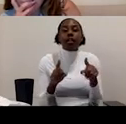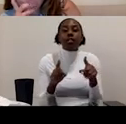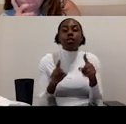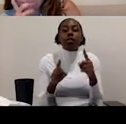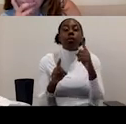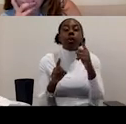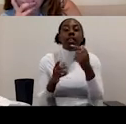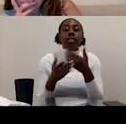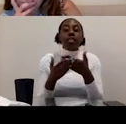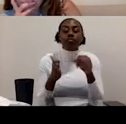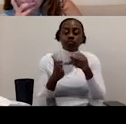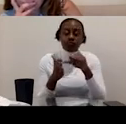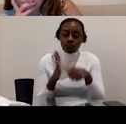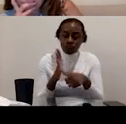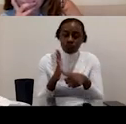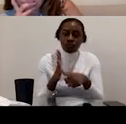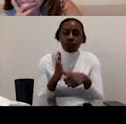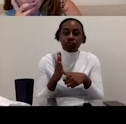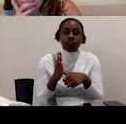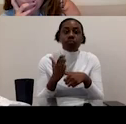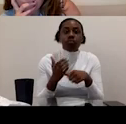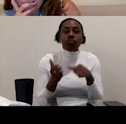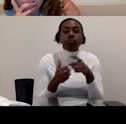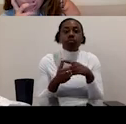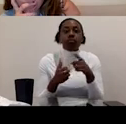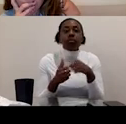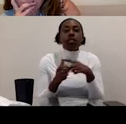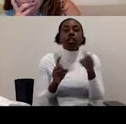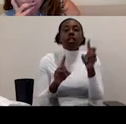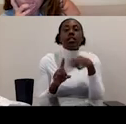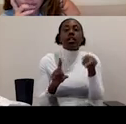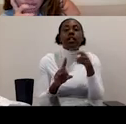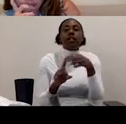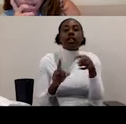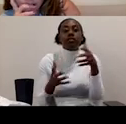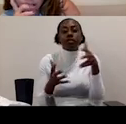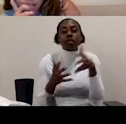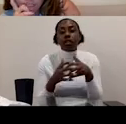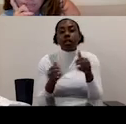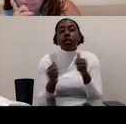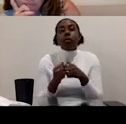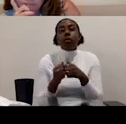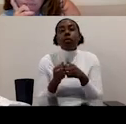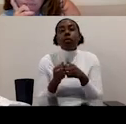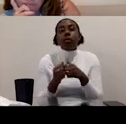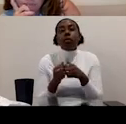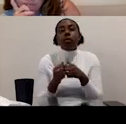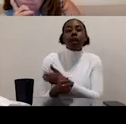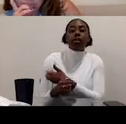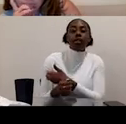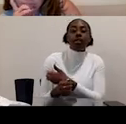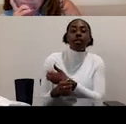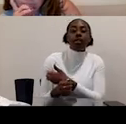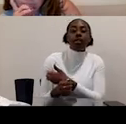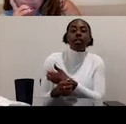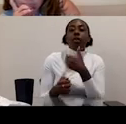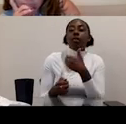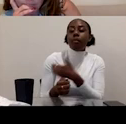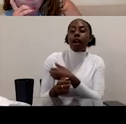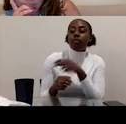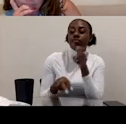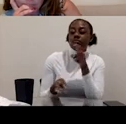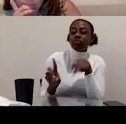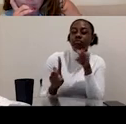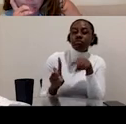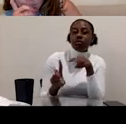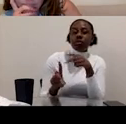takeaways I wanted to just share with folks is that surveillance is rooted and shaped by power, right? Like who has the power to watch, who has the